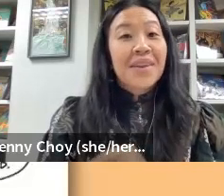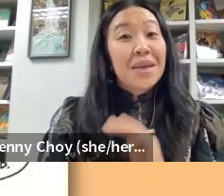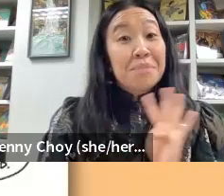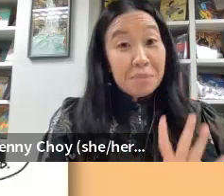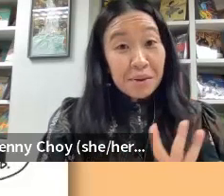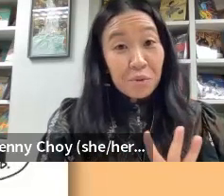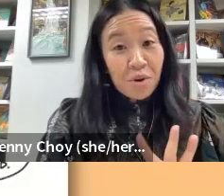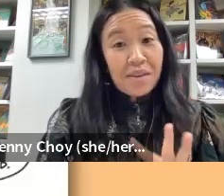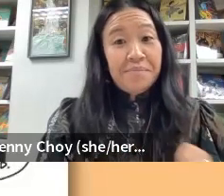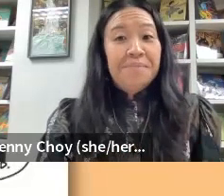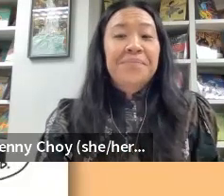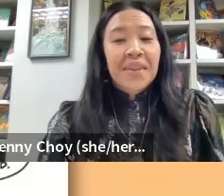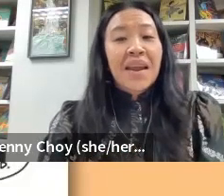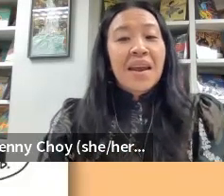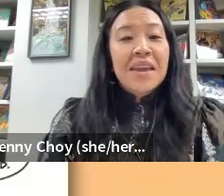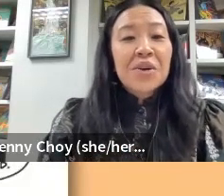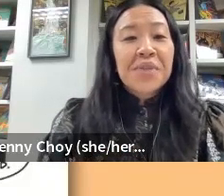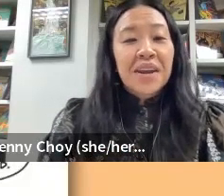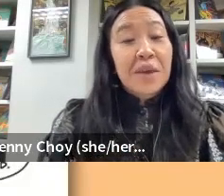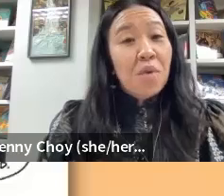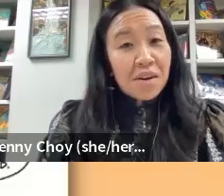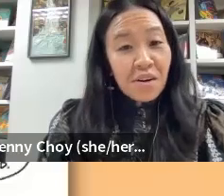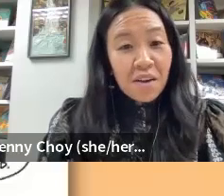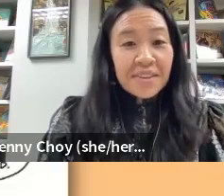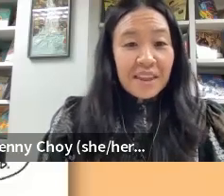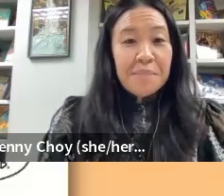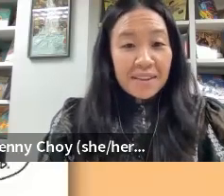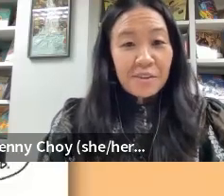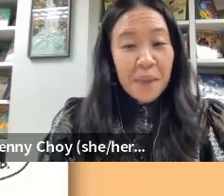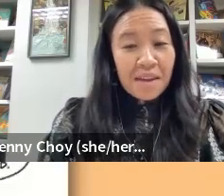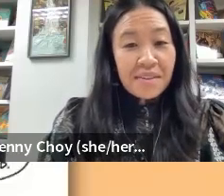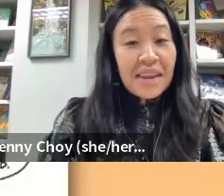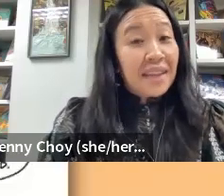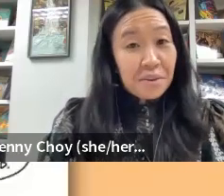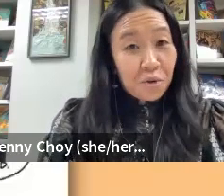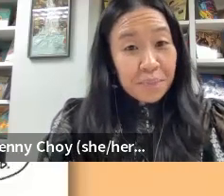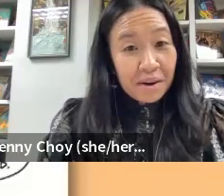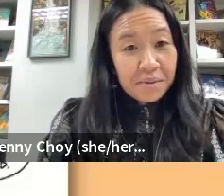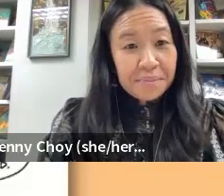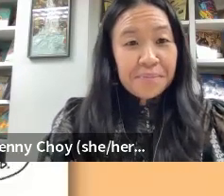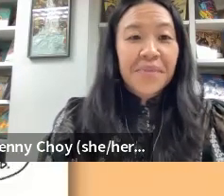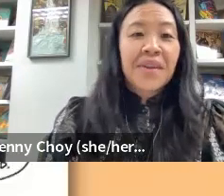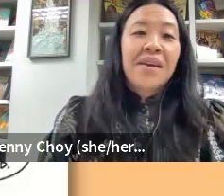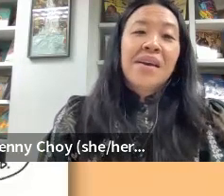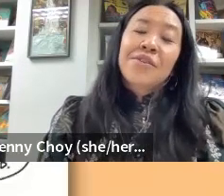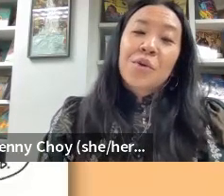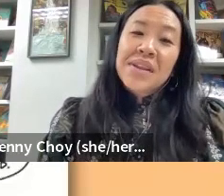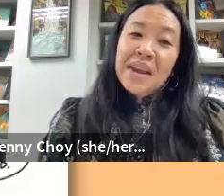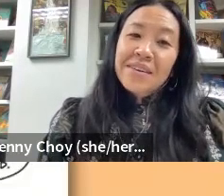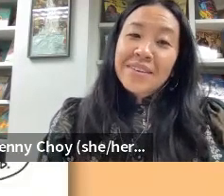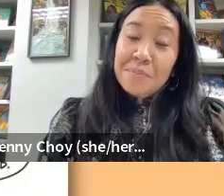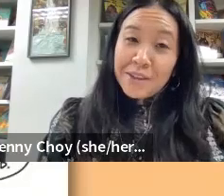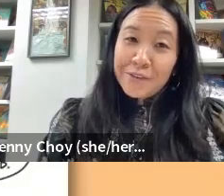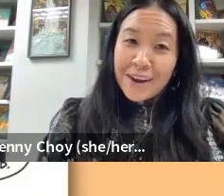swivel, and be prepared to run. They know that if they wander off the Safe Passage path, it's at their own peril. So